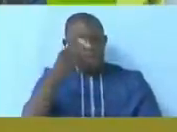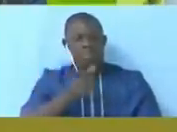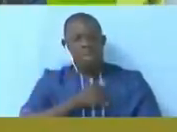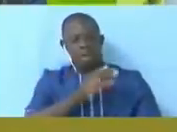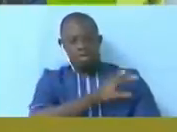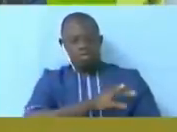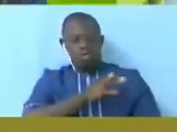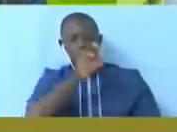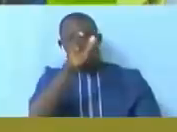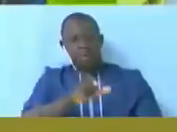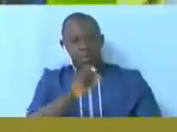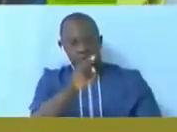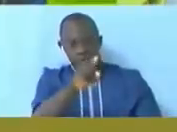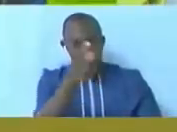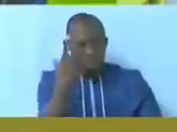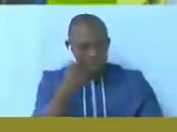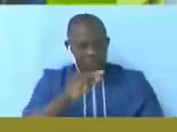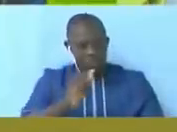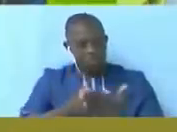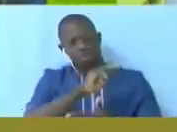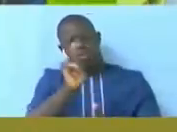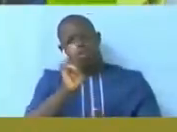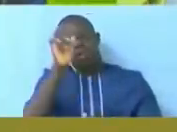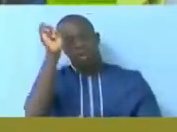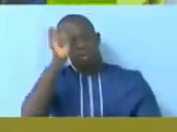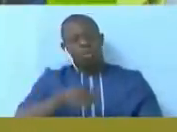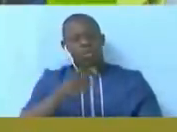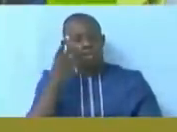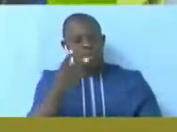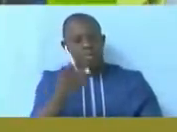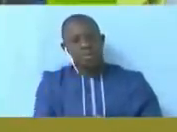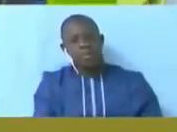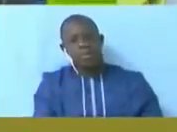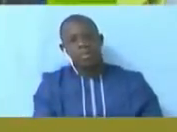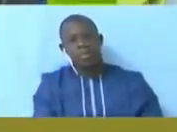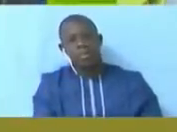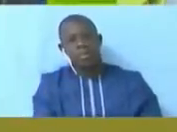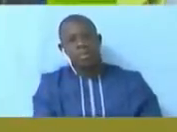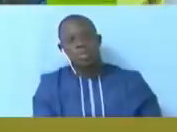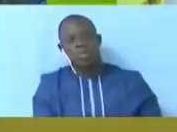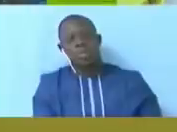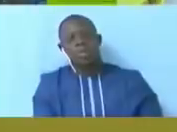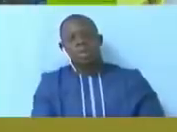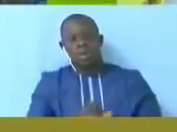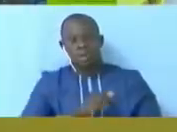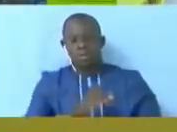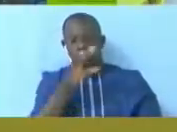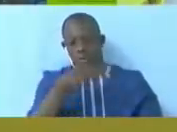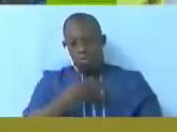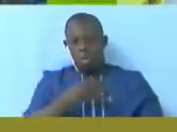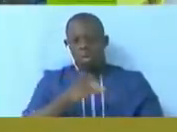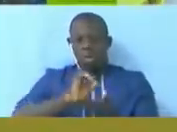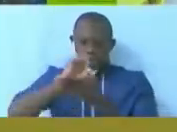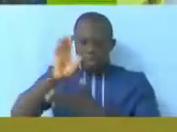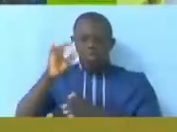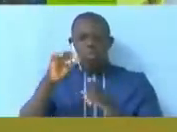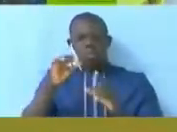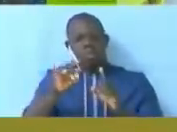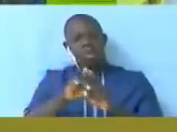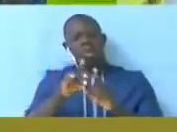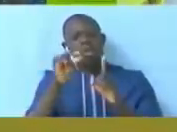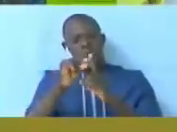fonsi na kile ano jere. Fal lafta wam fal malafu bani lafu mbajela. Then he said he was going to send word inside to the directors if they would